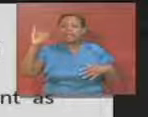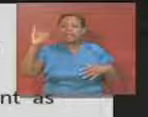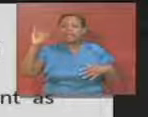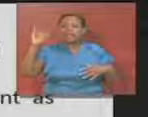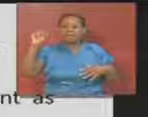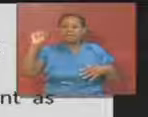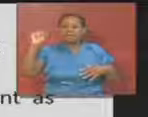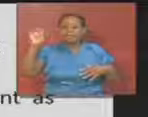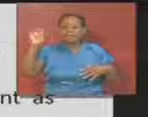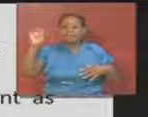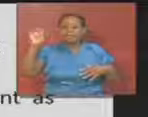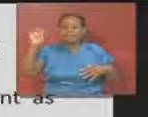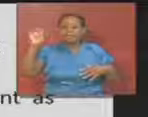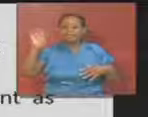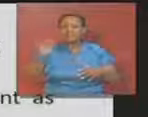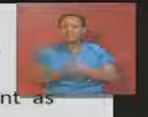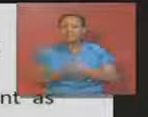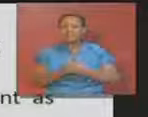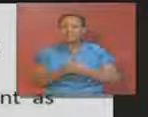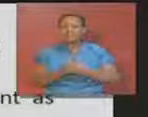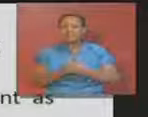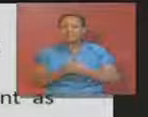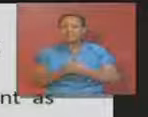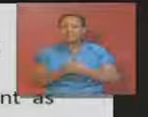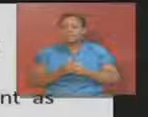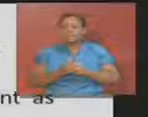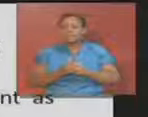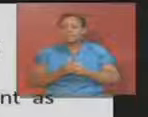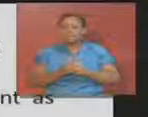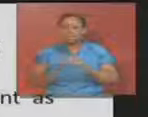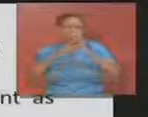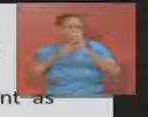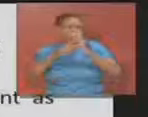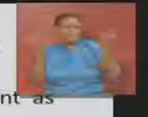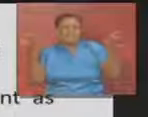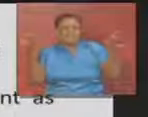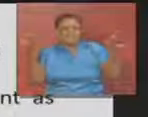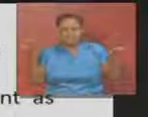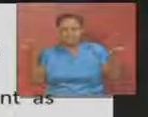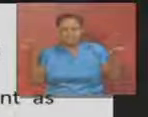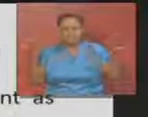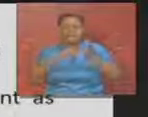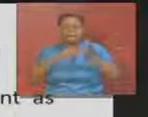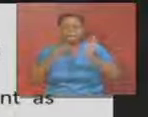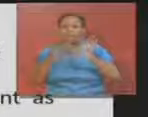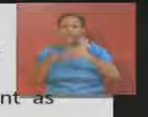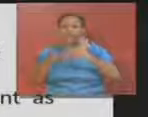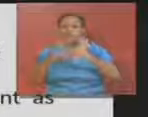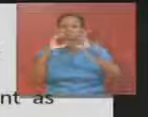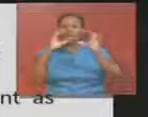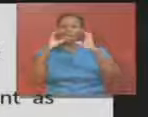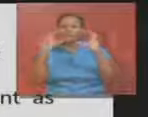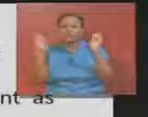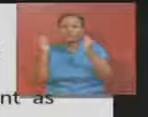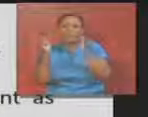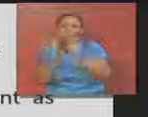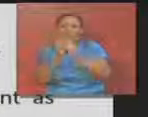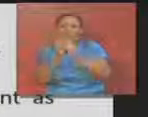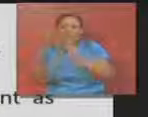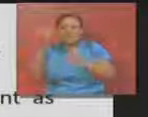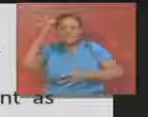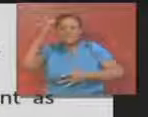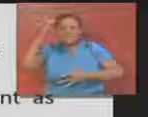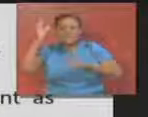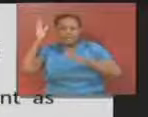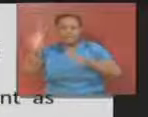their prescriptions, reviewing their blood reports over the phone, and also doing prescriptions and leaving these prescriptions